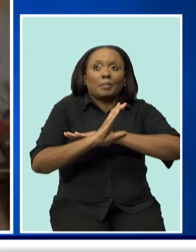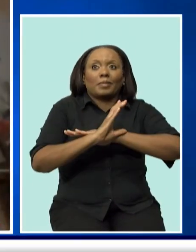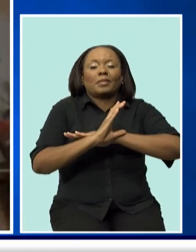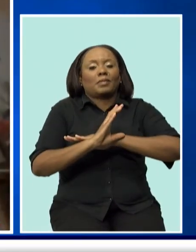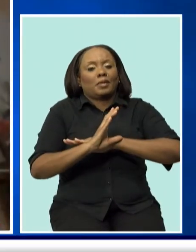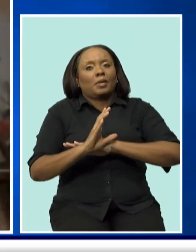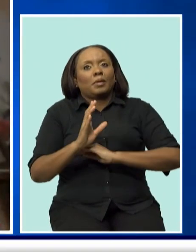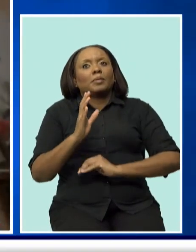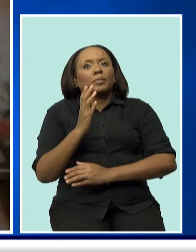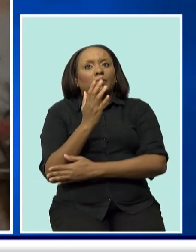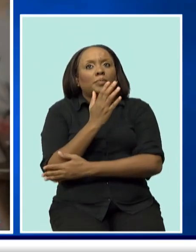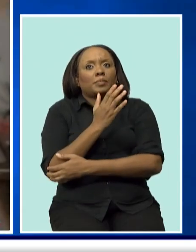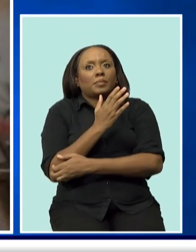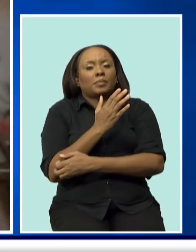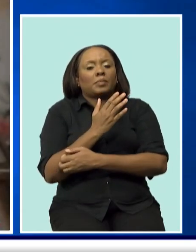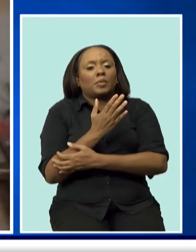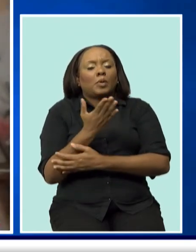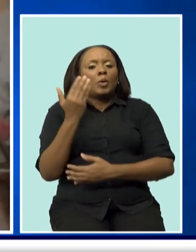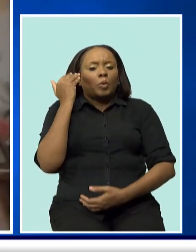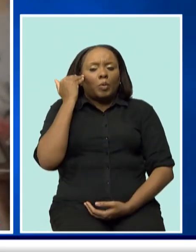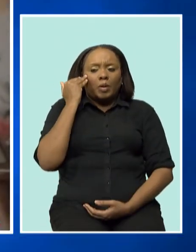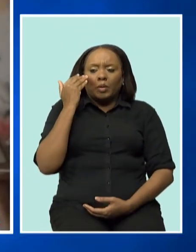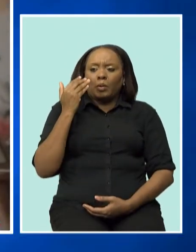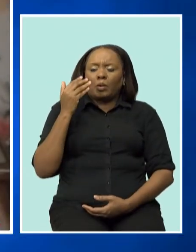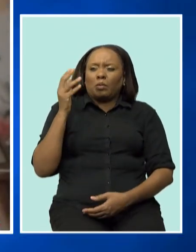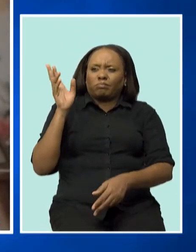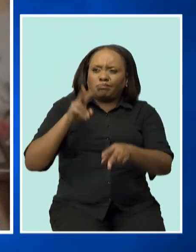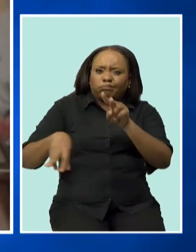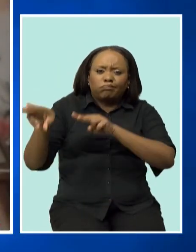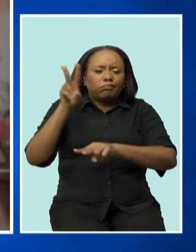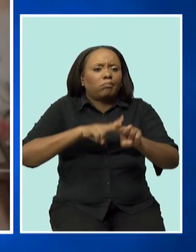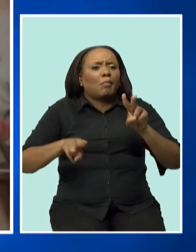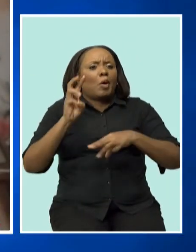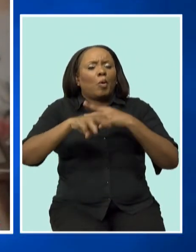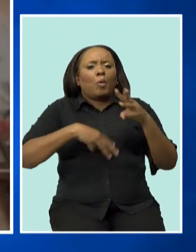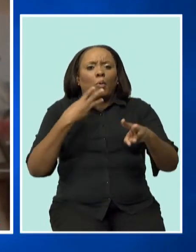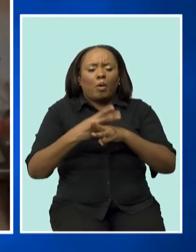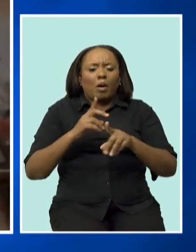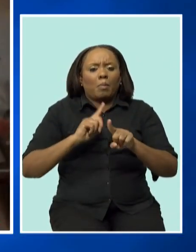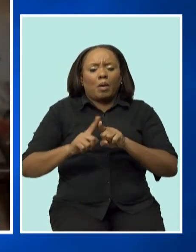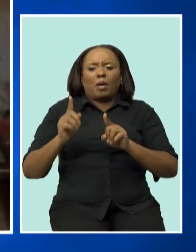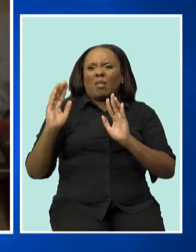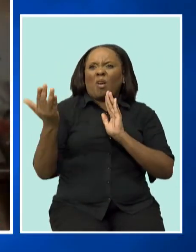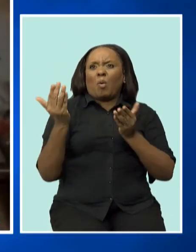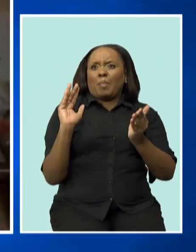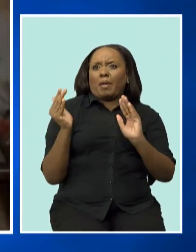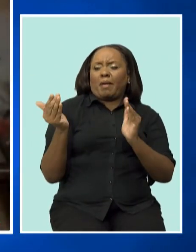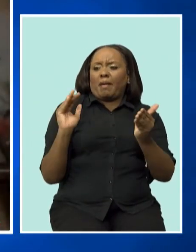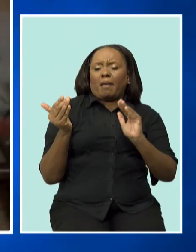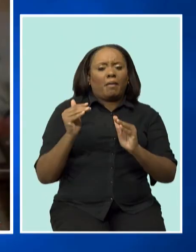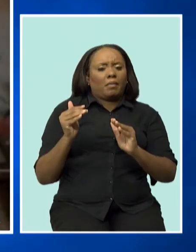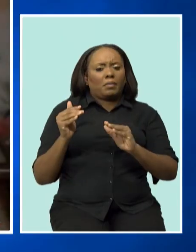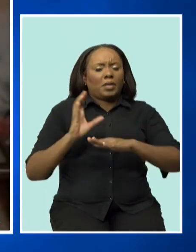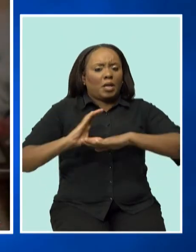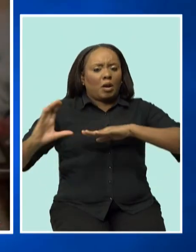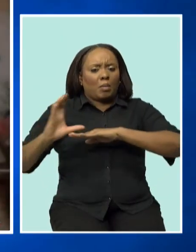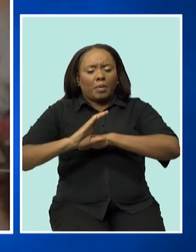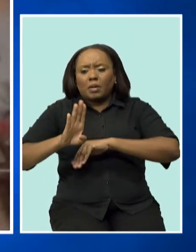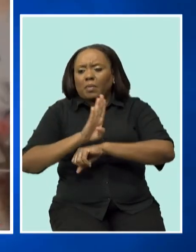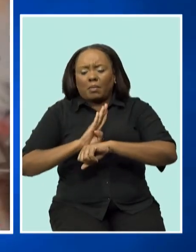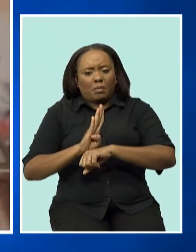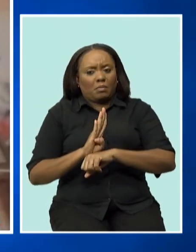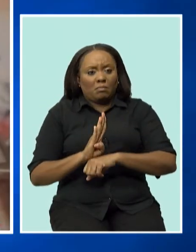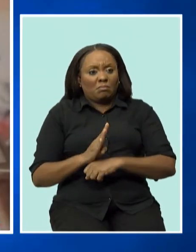going on because of the global reality, is doing pretty well. And the governments in the region must be commended for